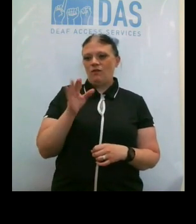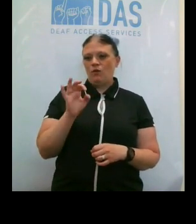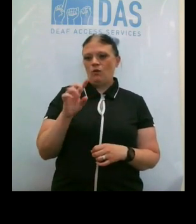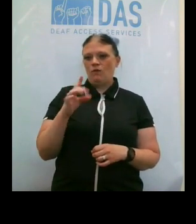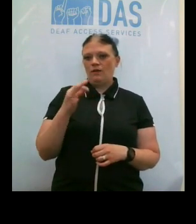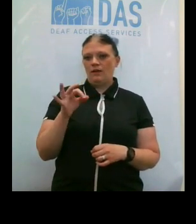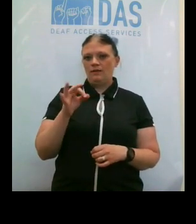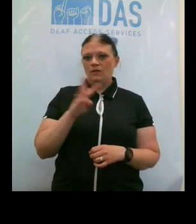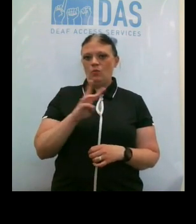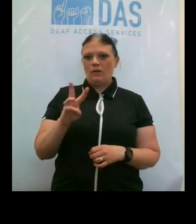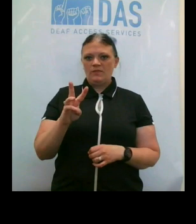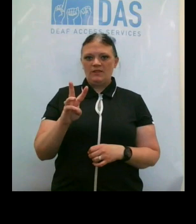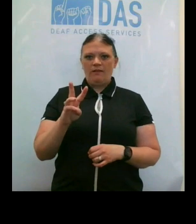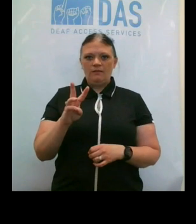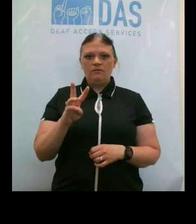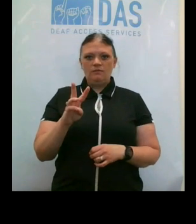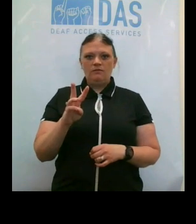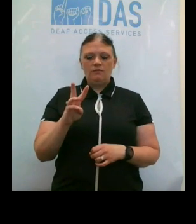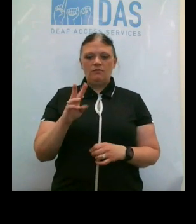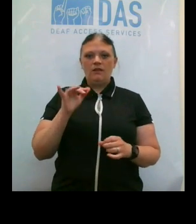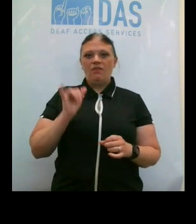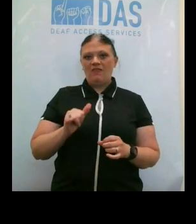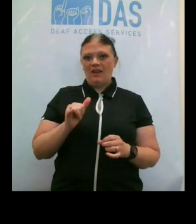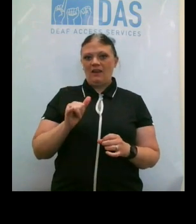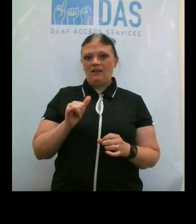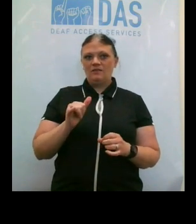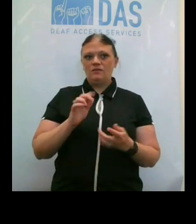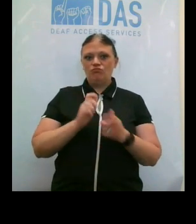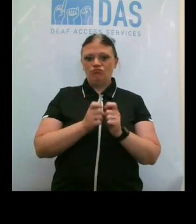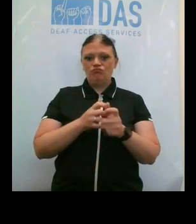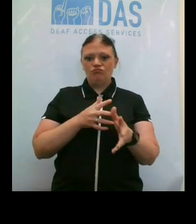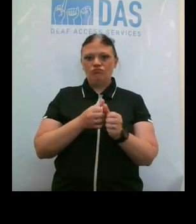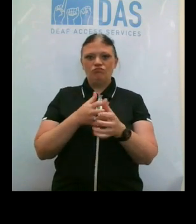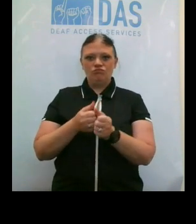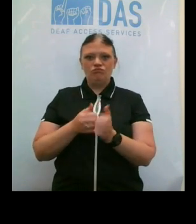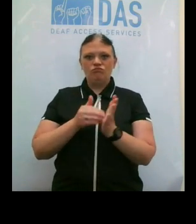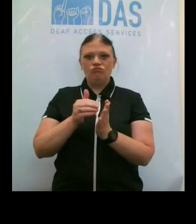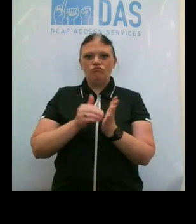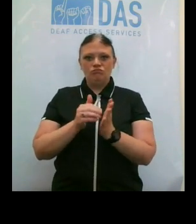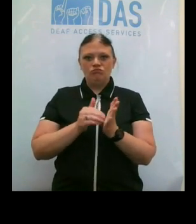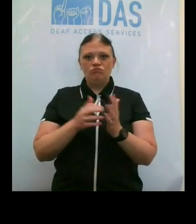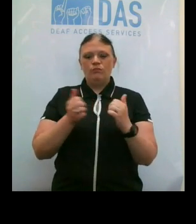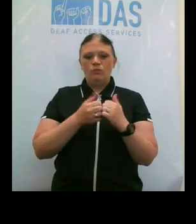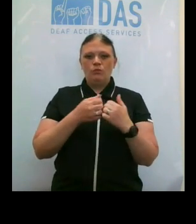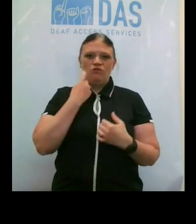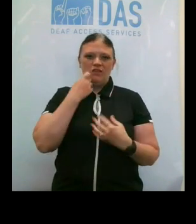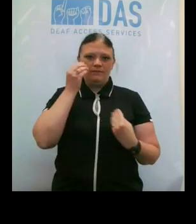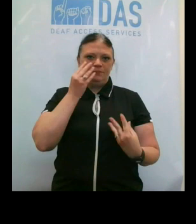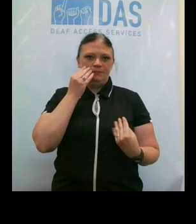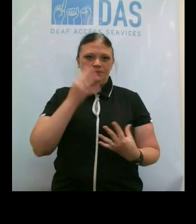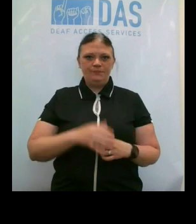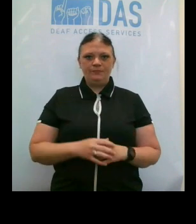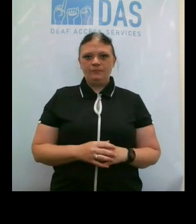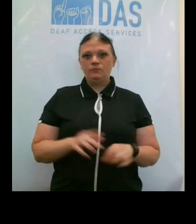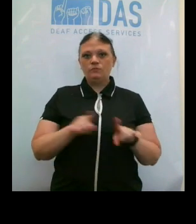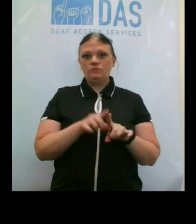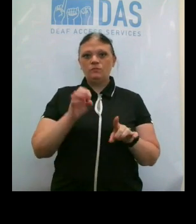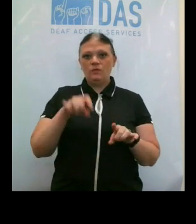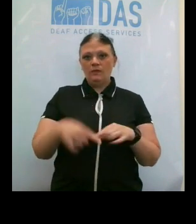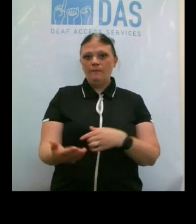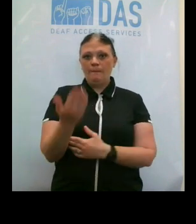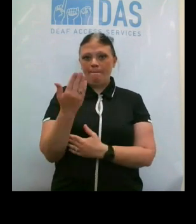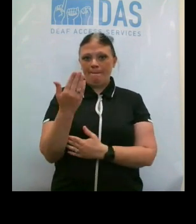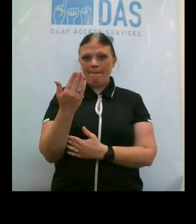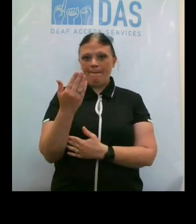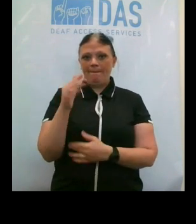erie.gov/COVID-19 website, which is updated frequently with the latest information on the outbreak. As of this morning,